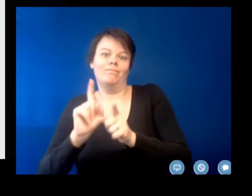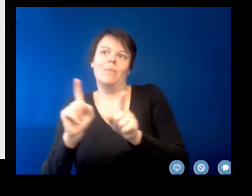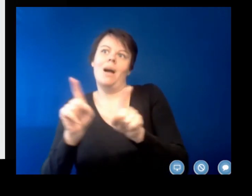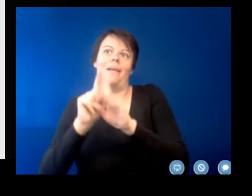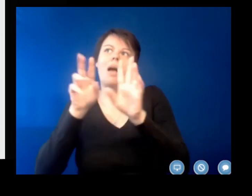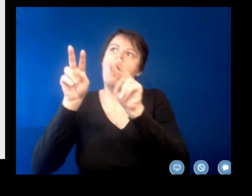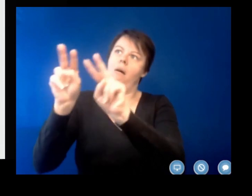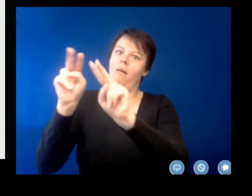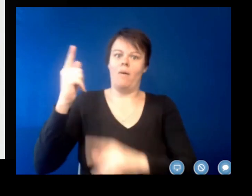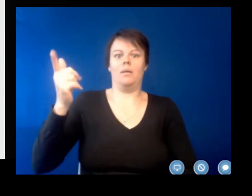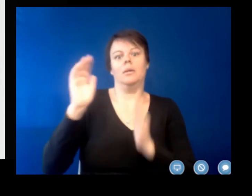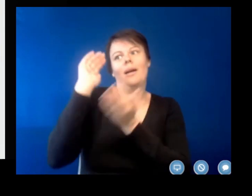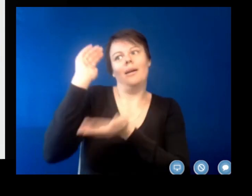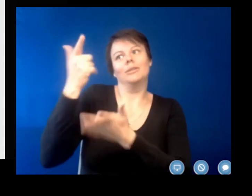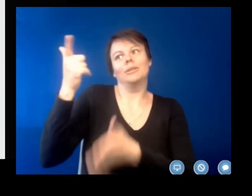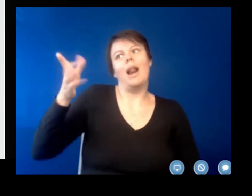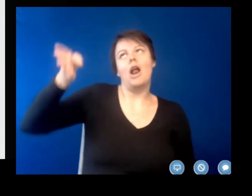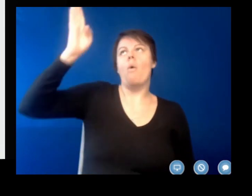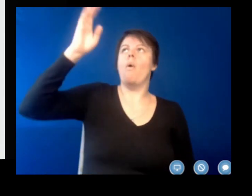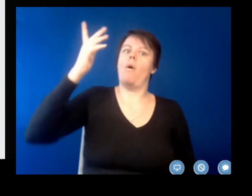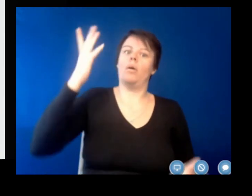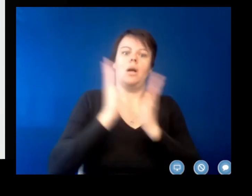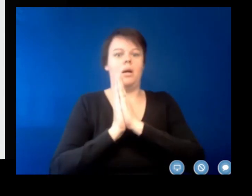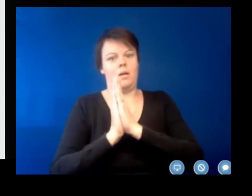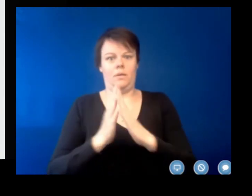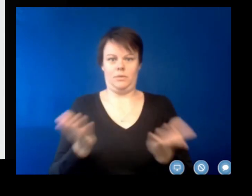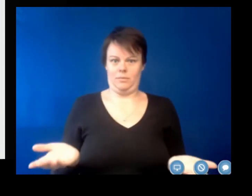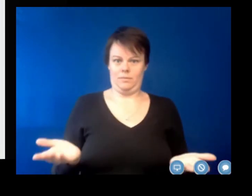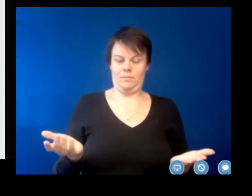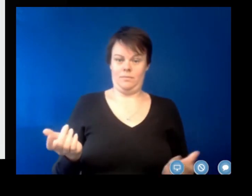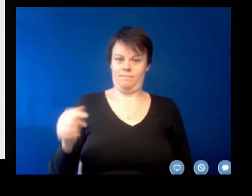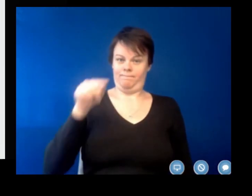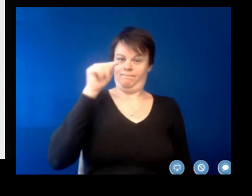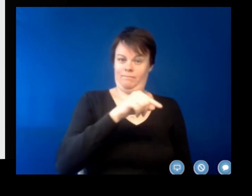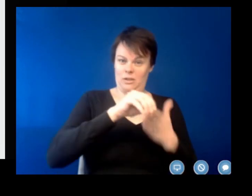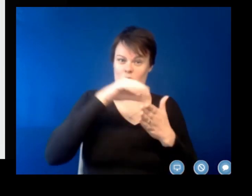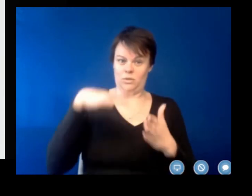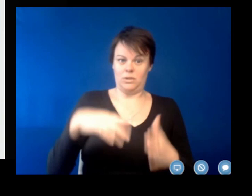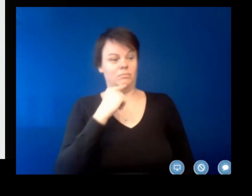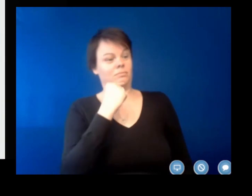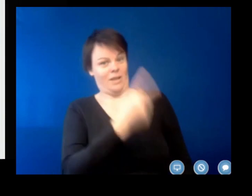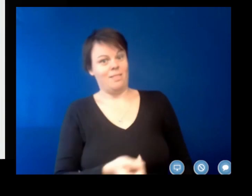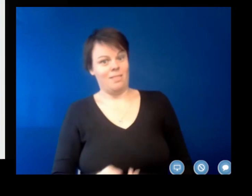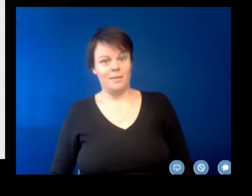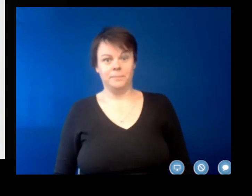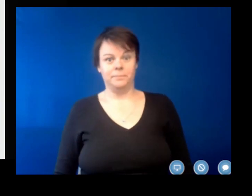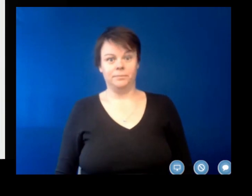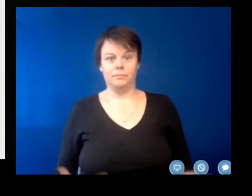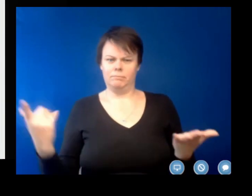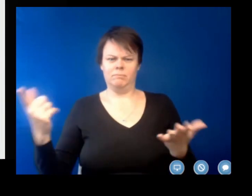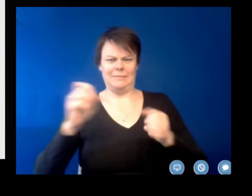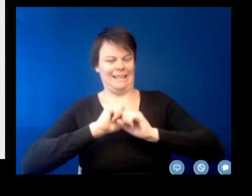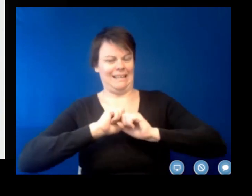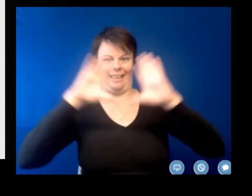them even explained this explicitly, like, so for example, as a